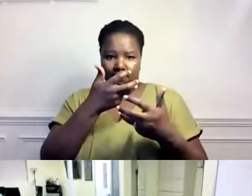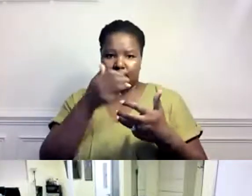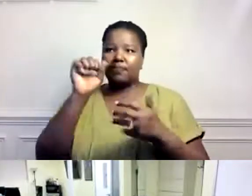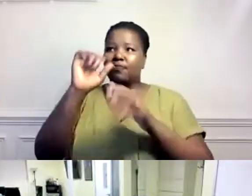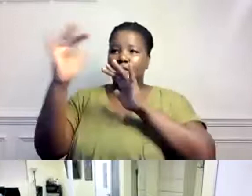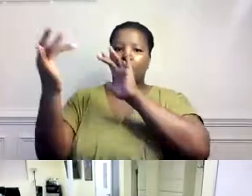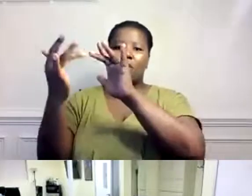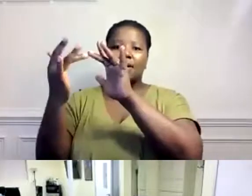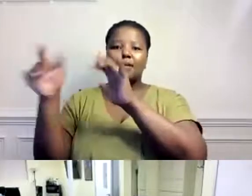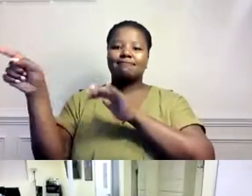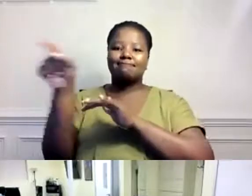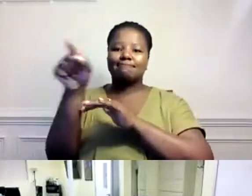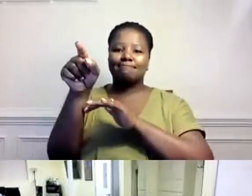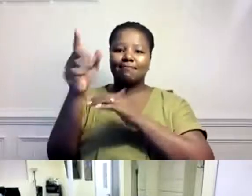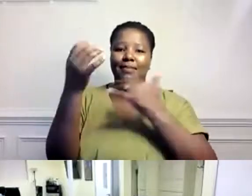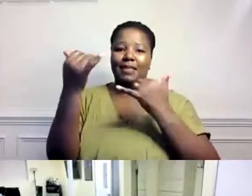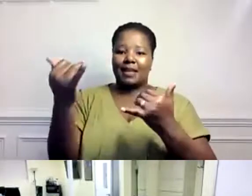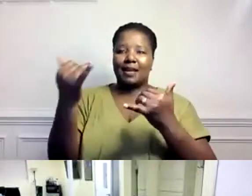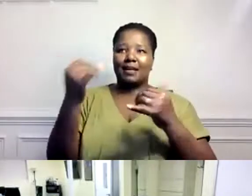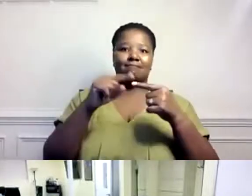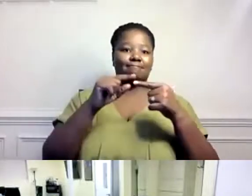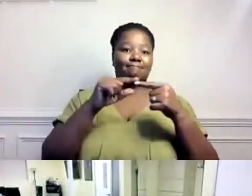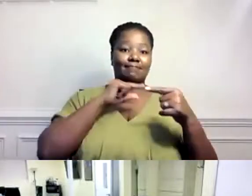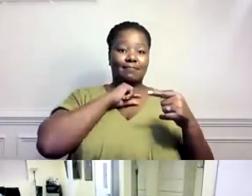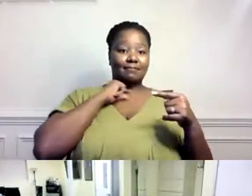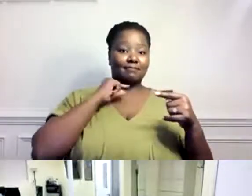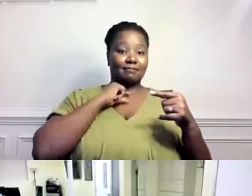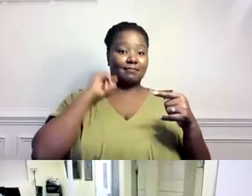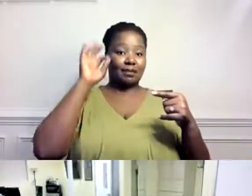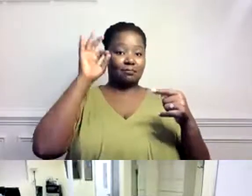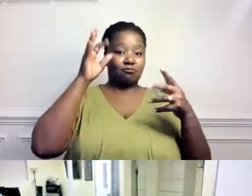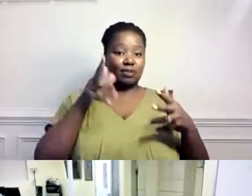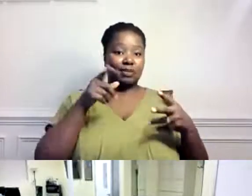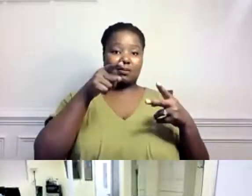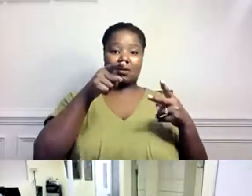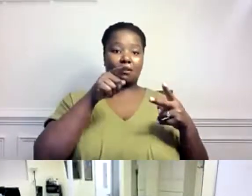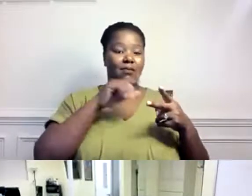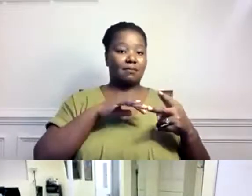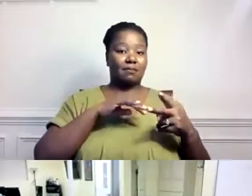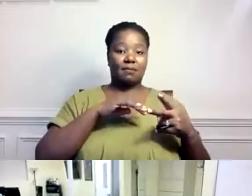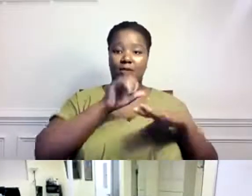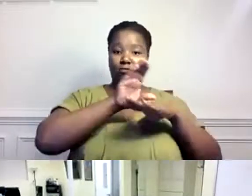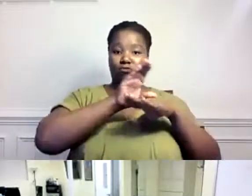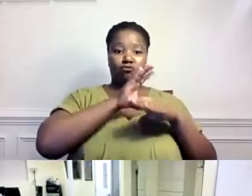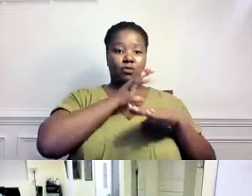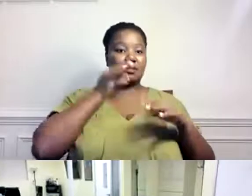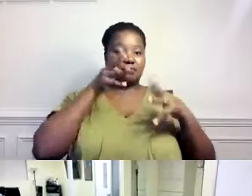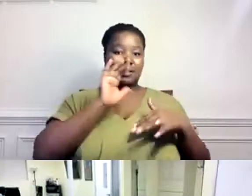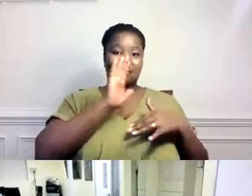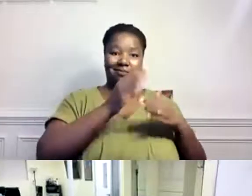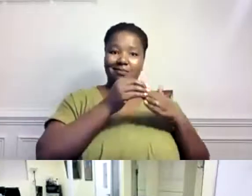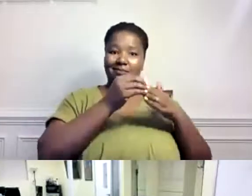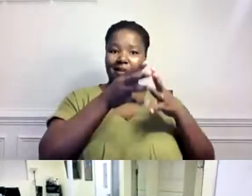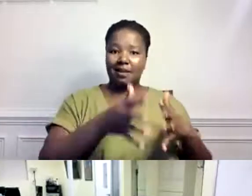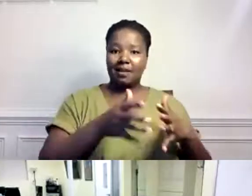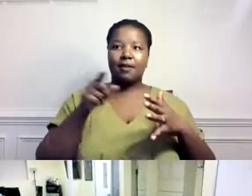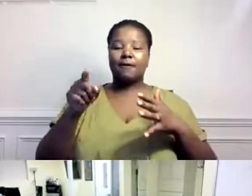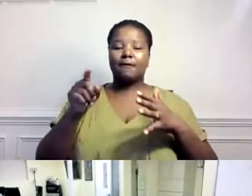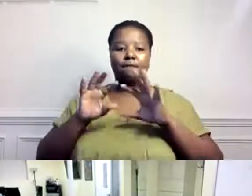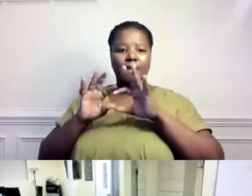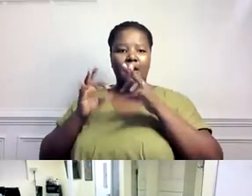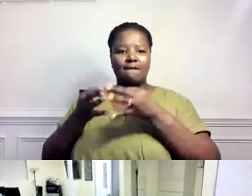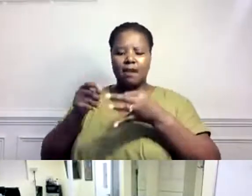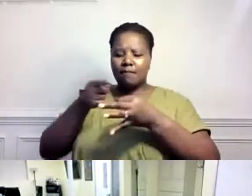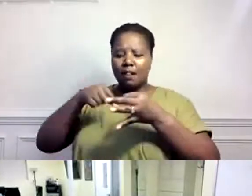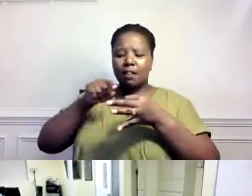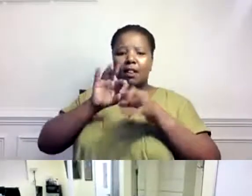using clergy, their faith-based leaders, and also extended family members. In the